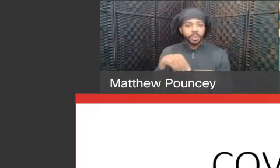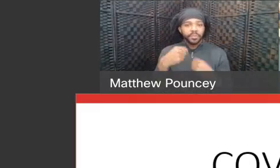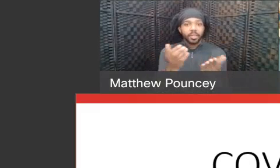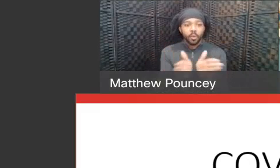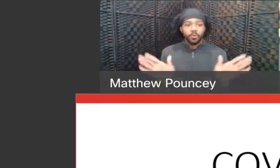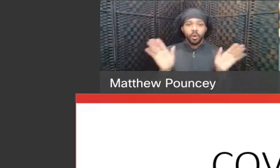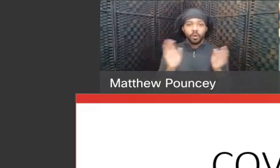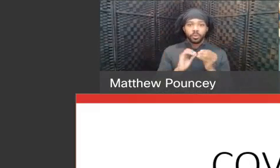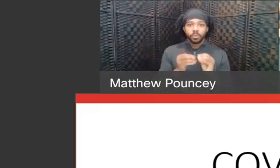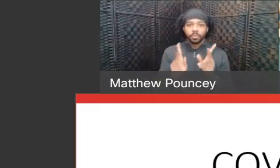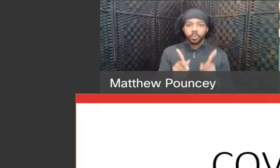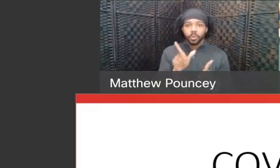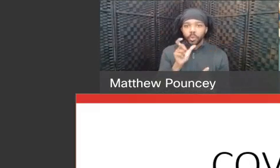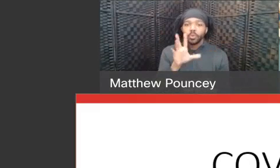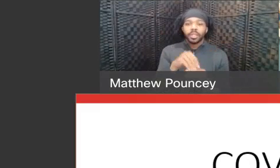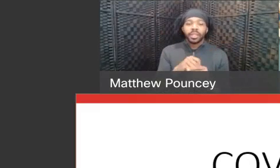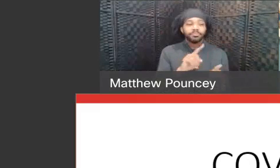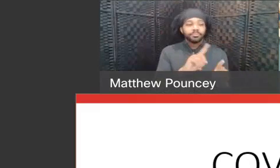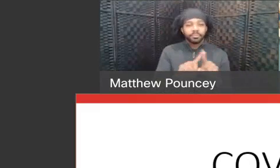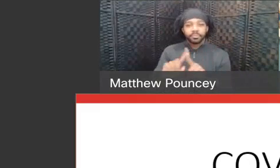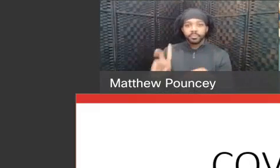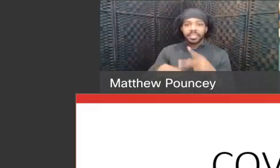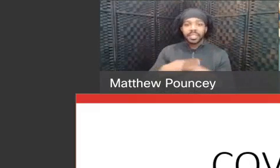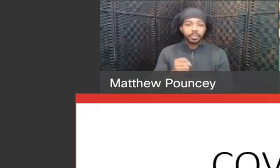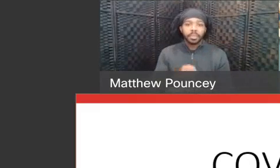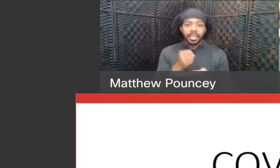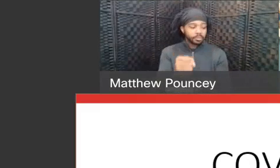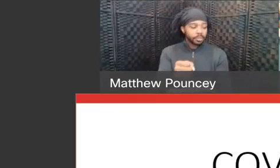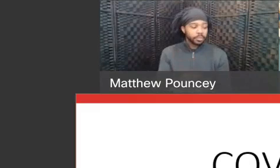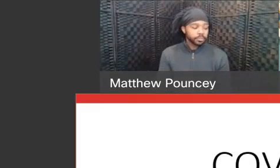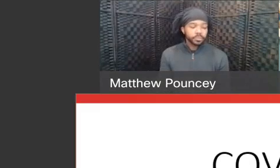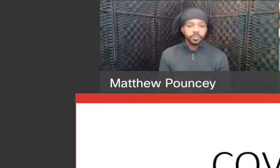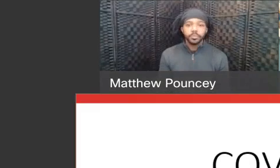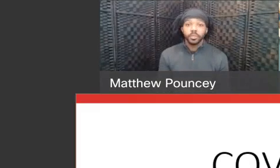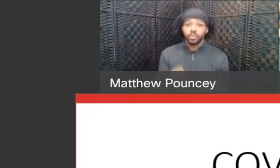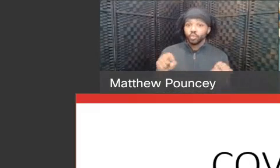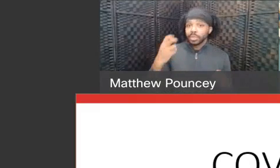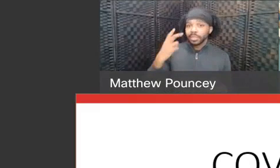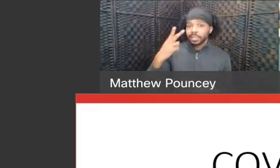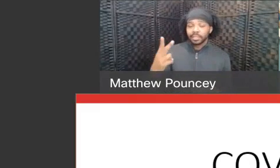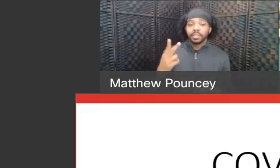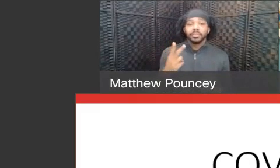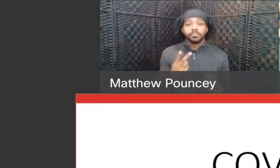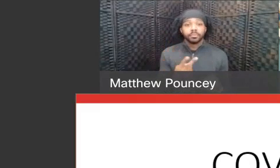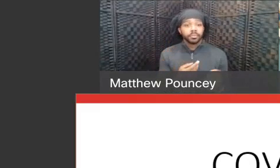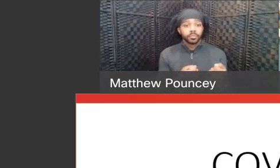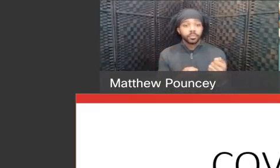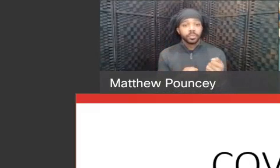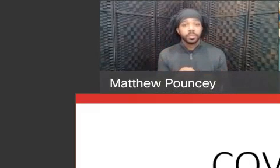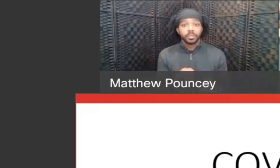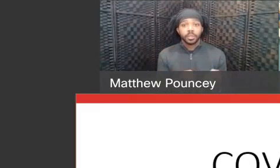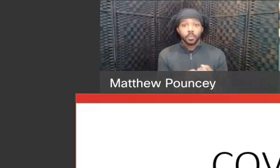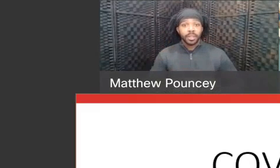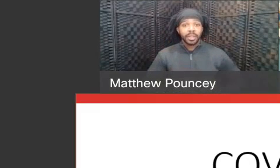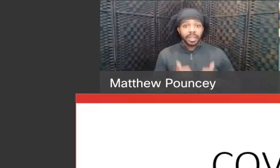people who are in the various placement types, so that you can see that while that supported living number